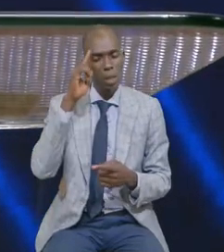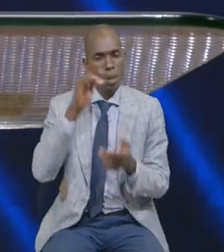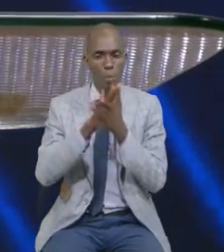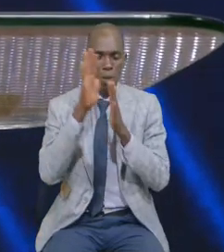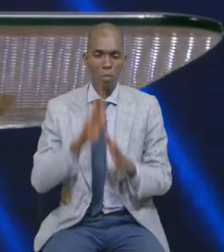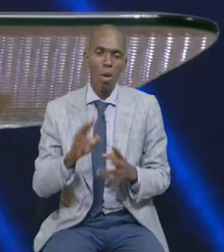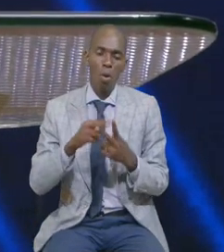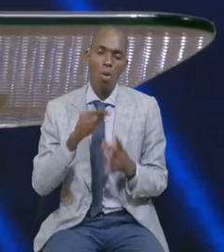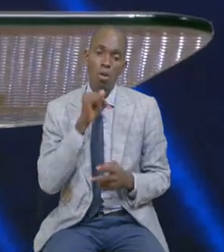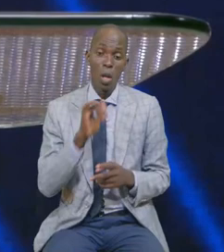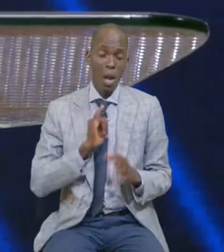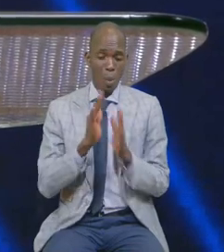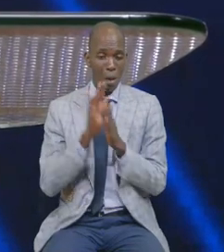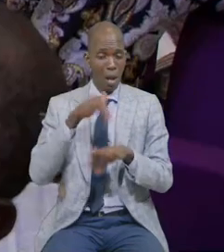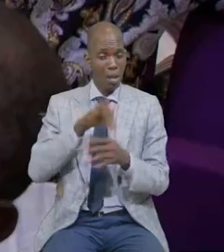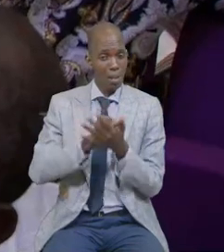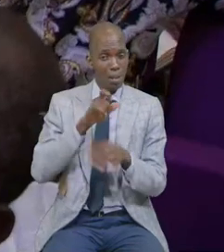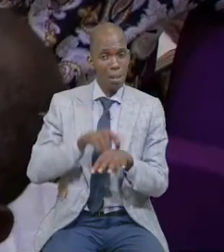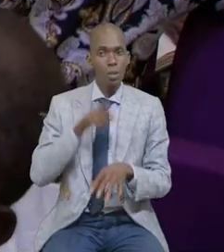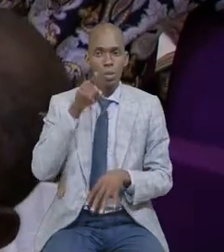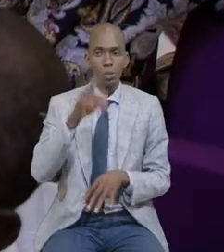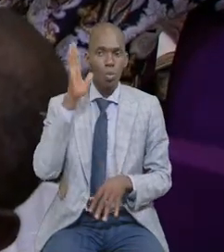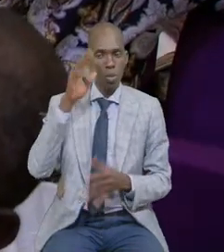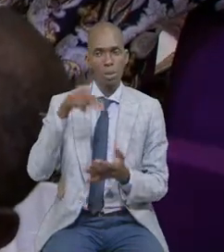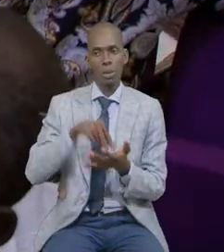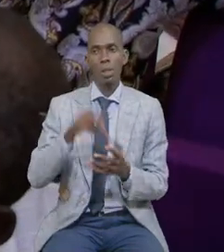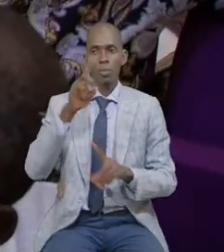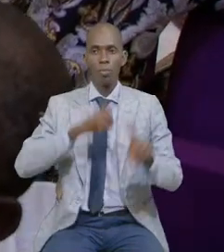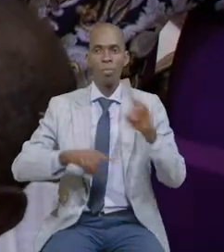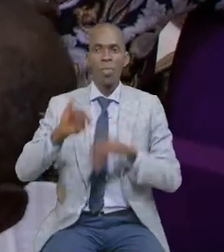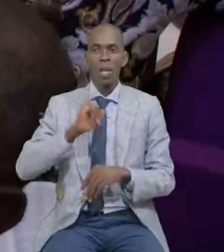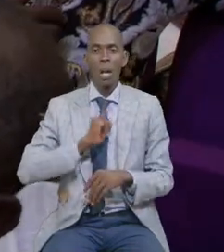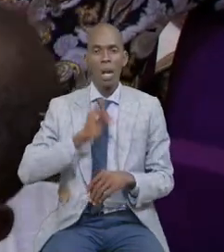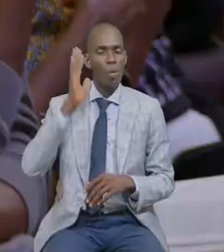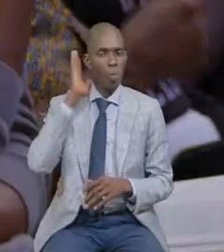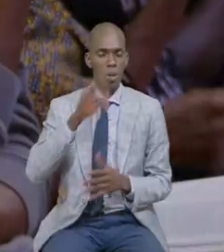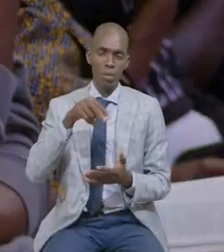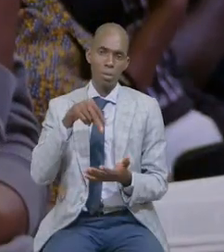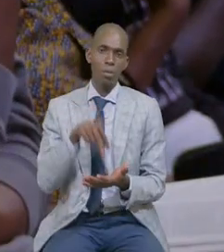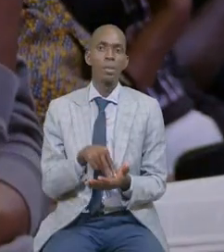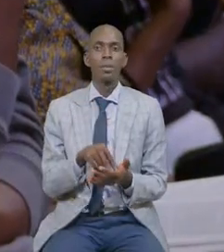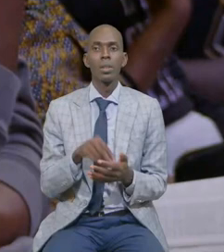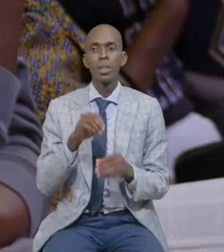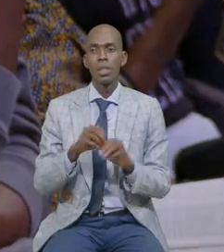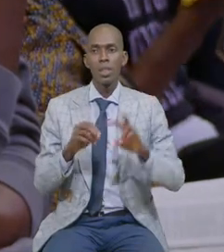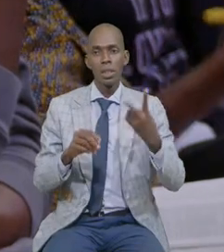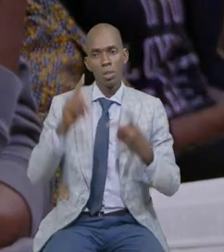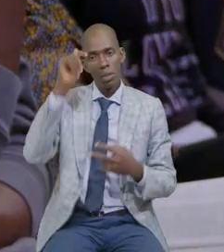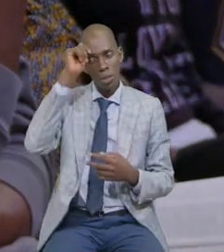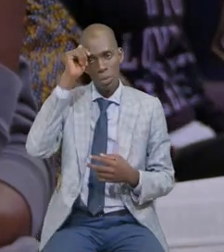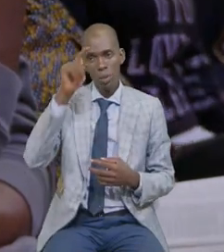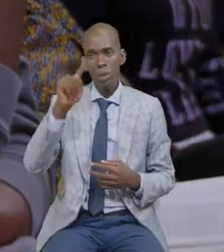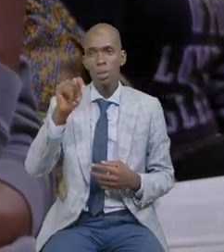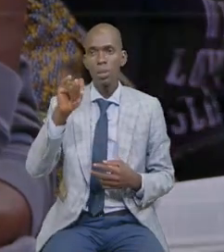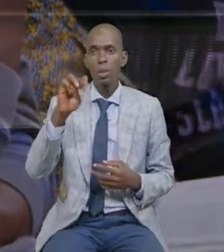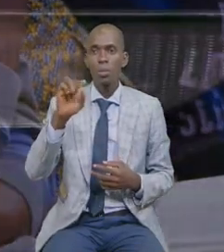time, I pray you will stand. I will stand. In 2 Timothy chapter 3,